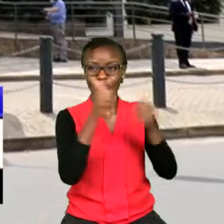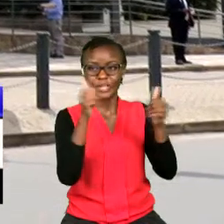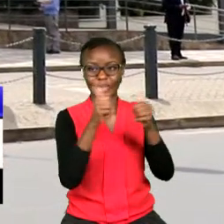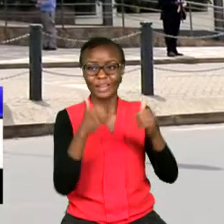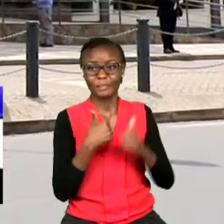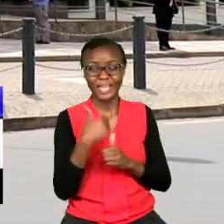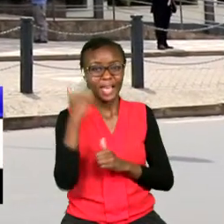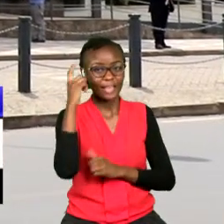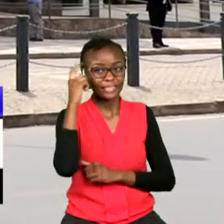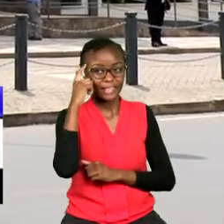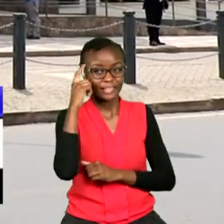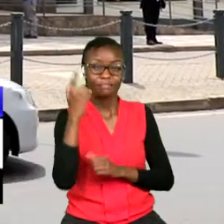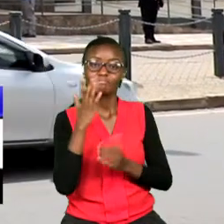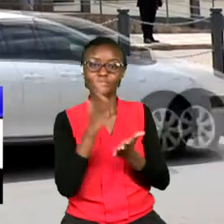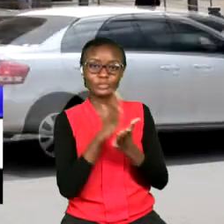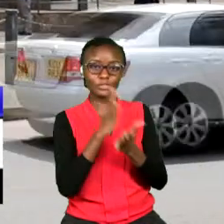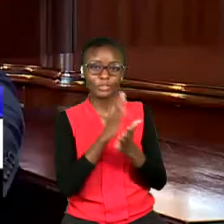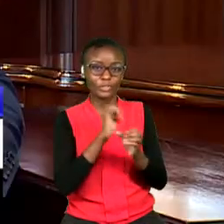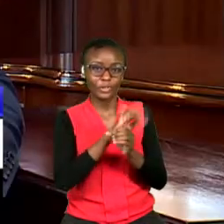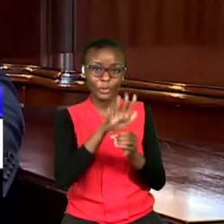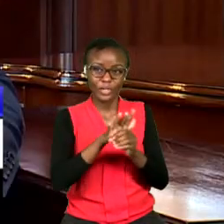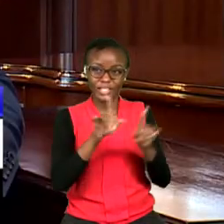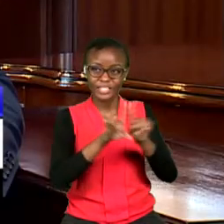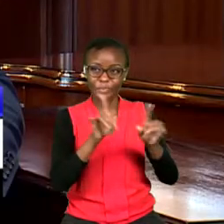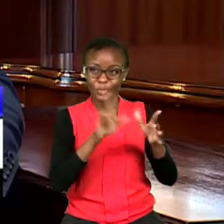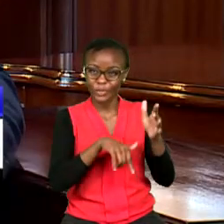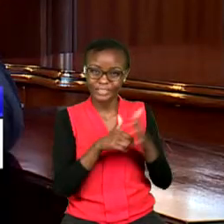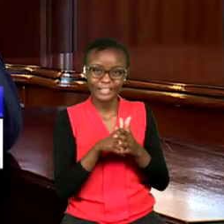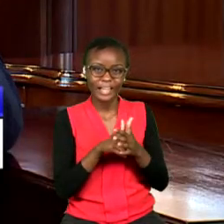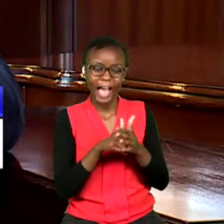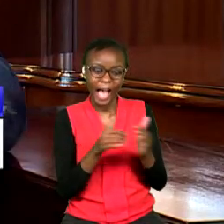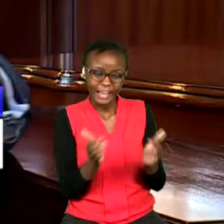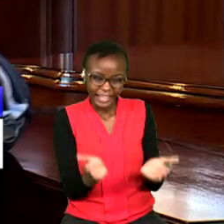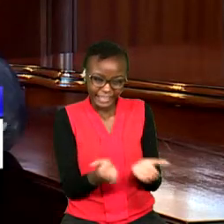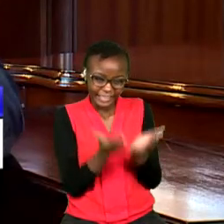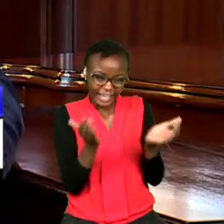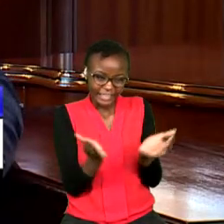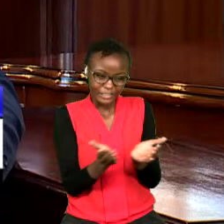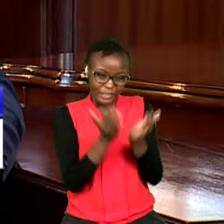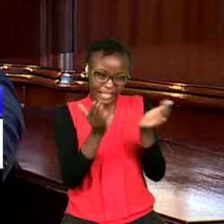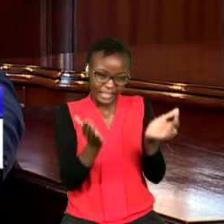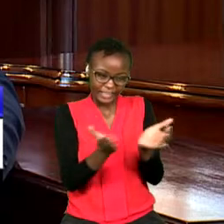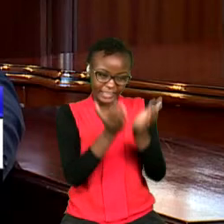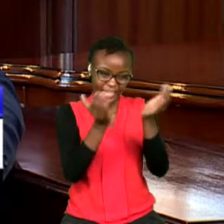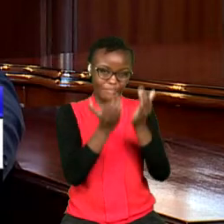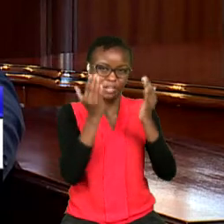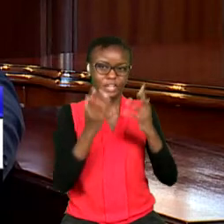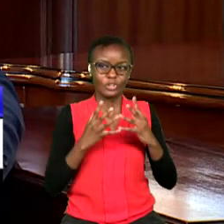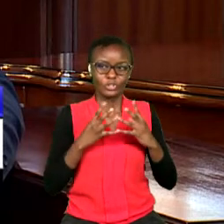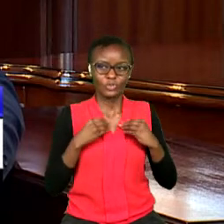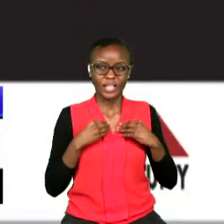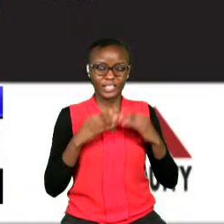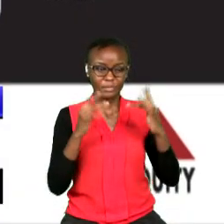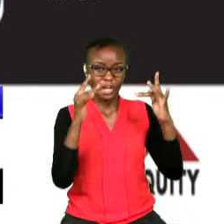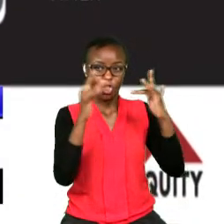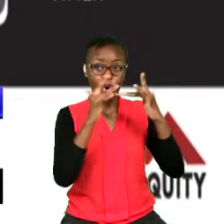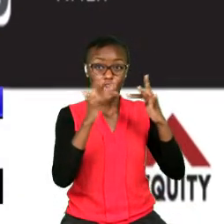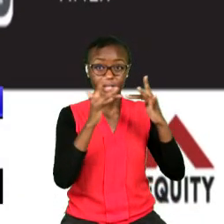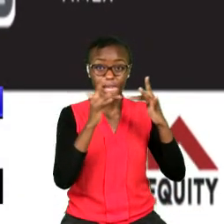say that COVID acted as a tailwind for adoption of online